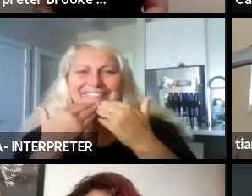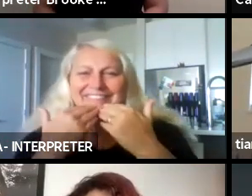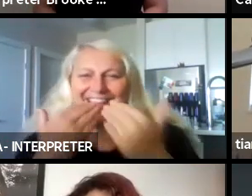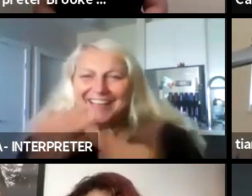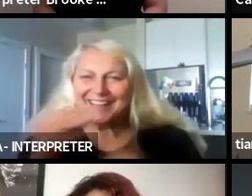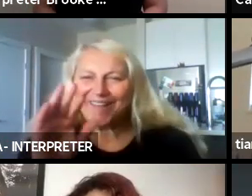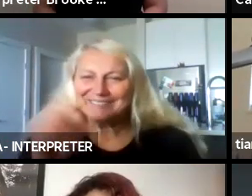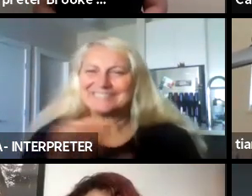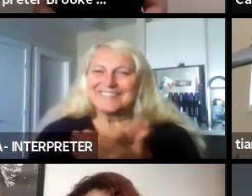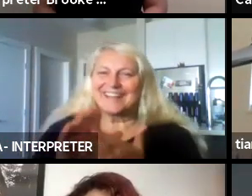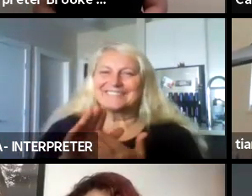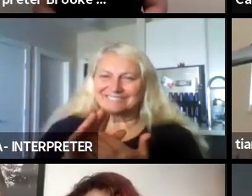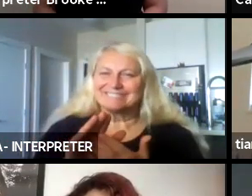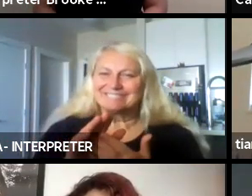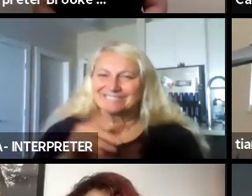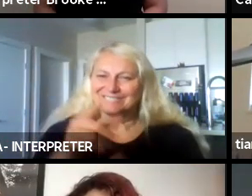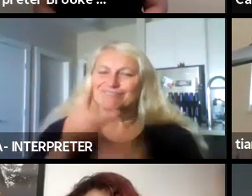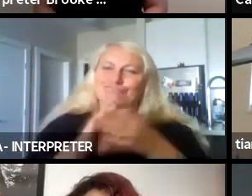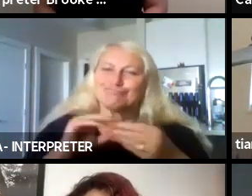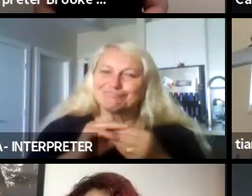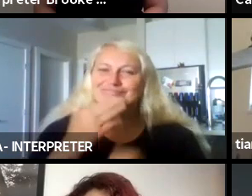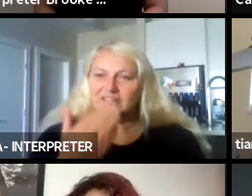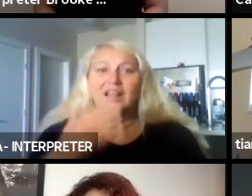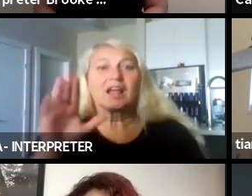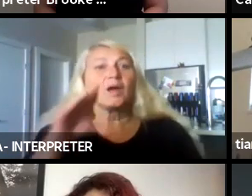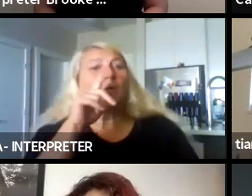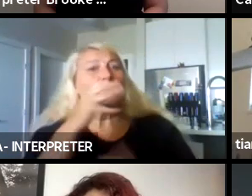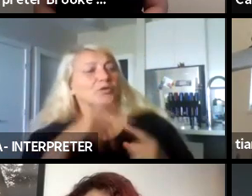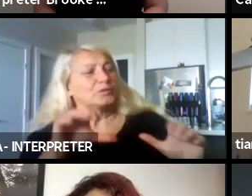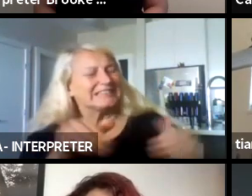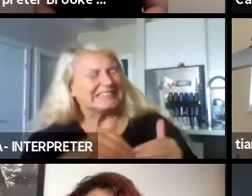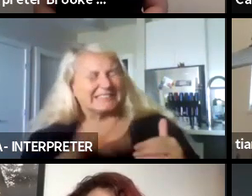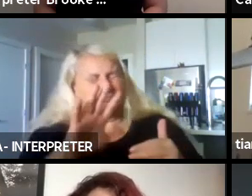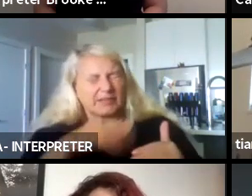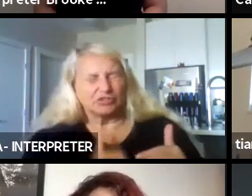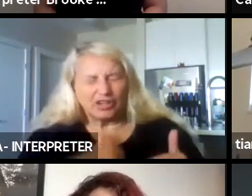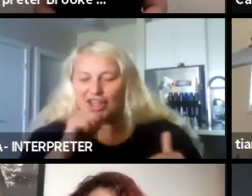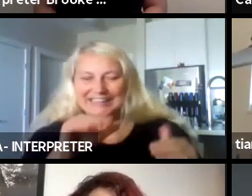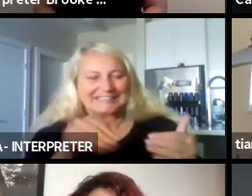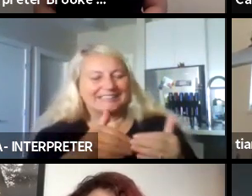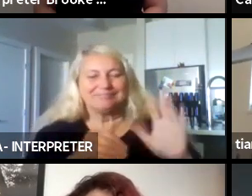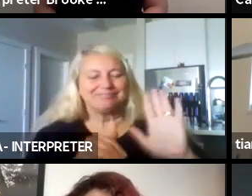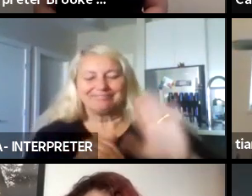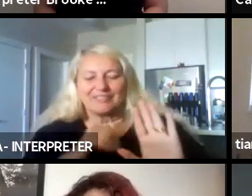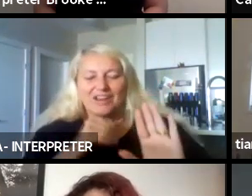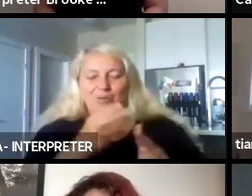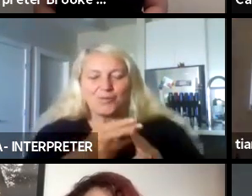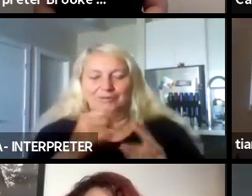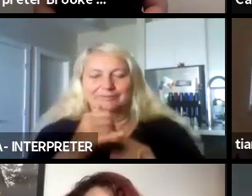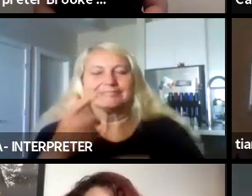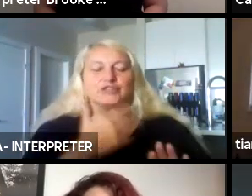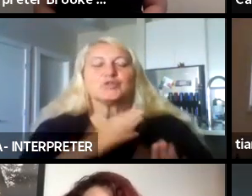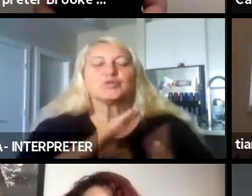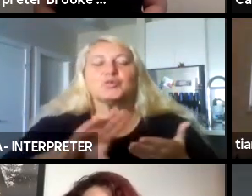Who else would like to do an introduction? Excuse me, not an introduction. Who else would like to check in?